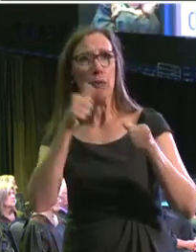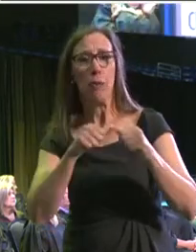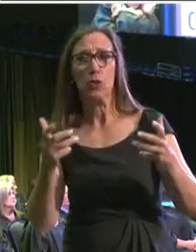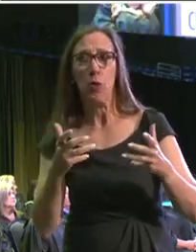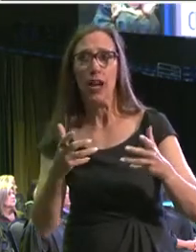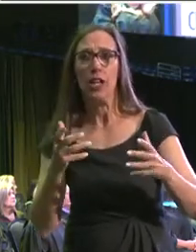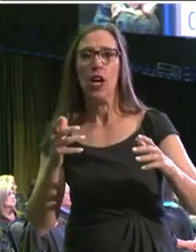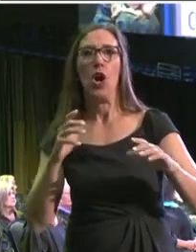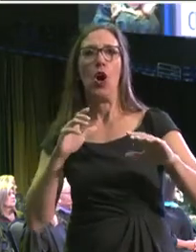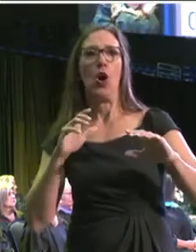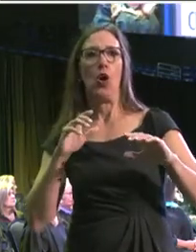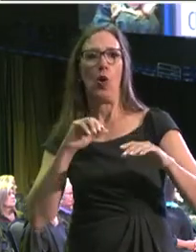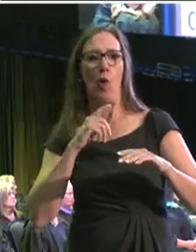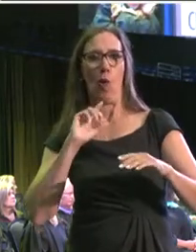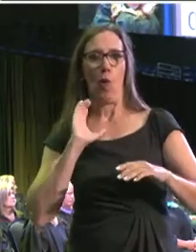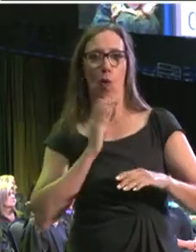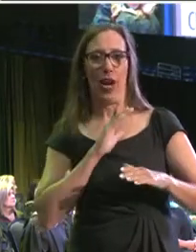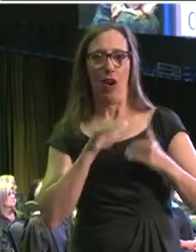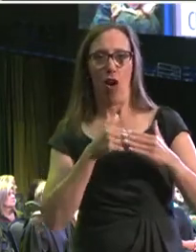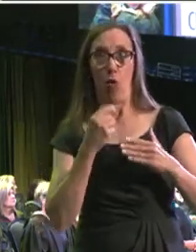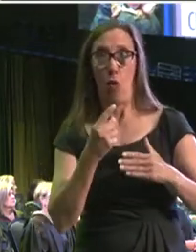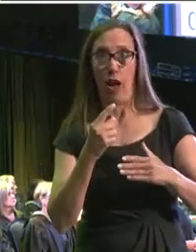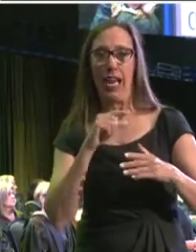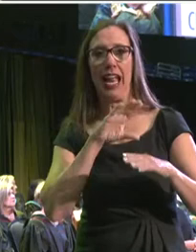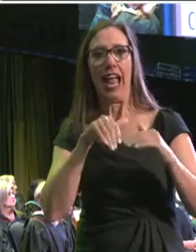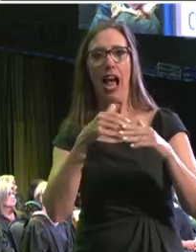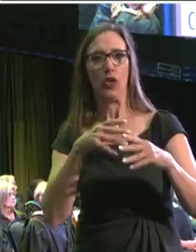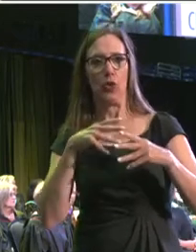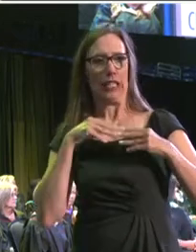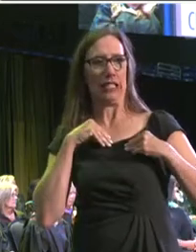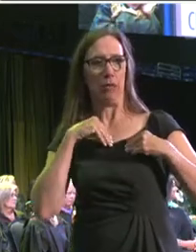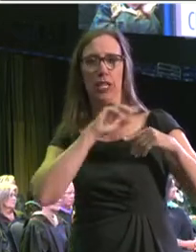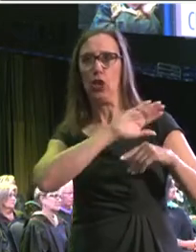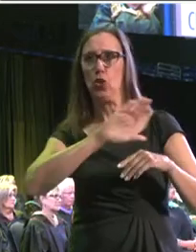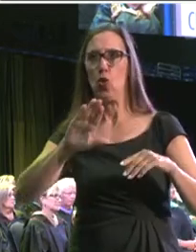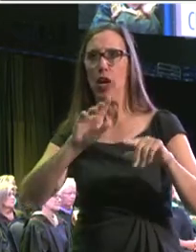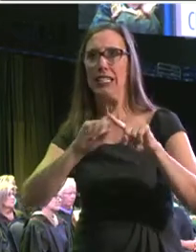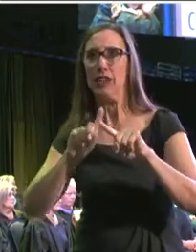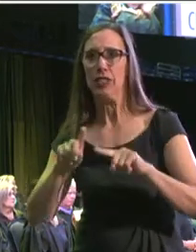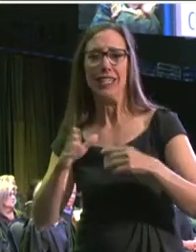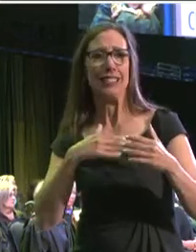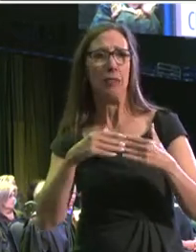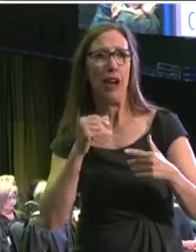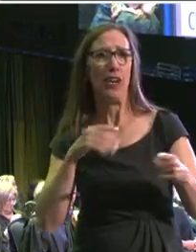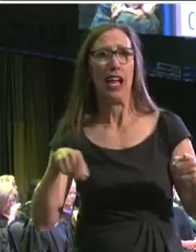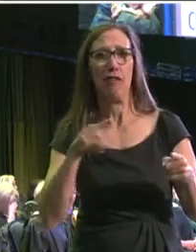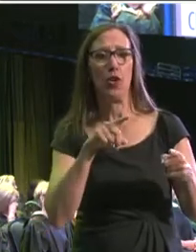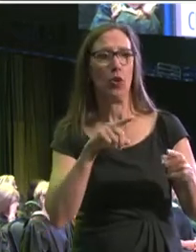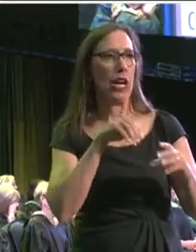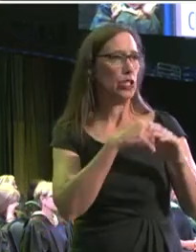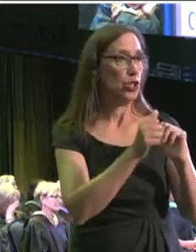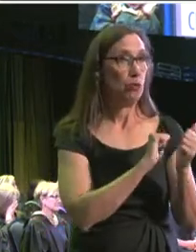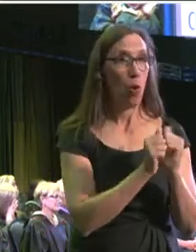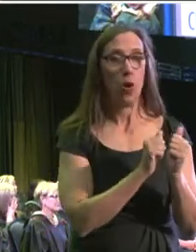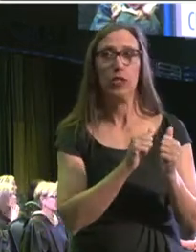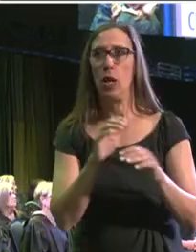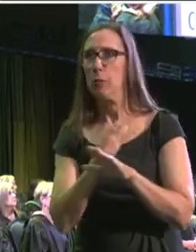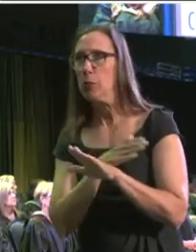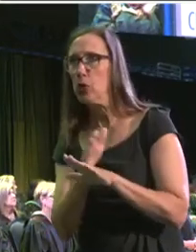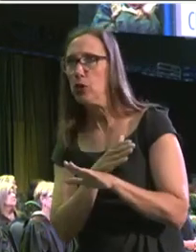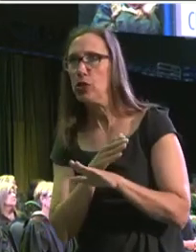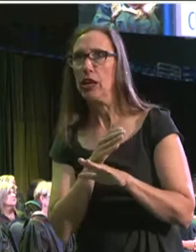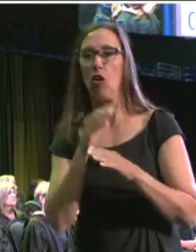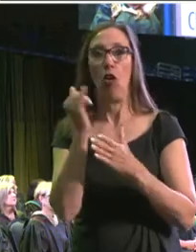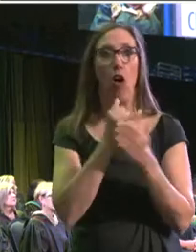we say, we are one, and how you embraced each other's differences. It didn't matter if you were into sports, or music,